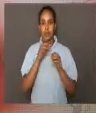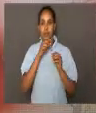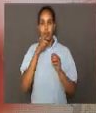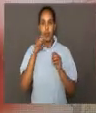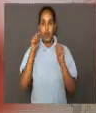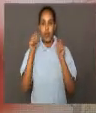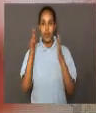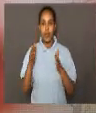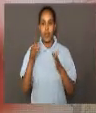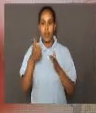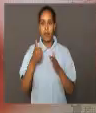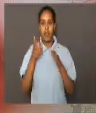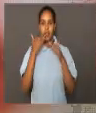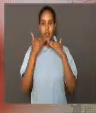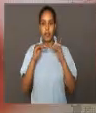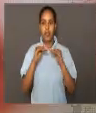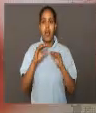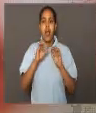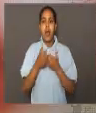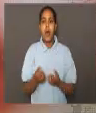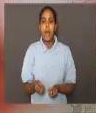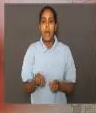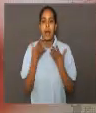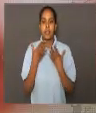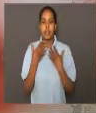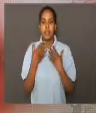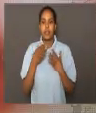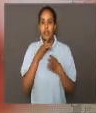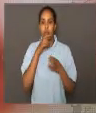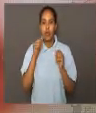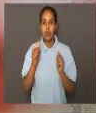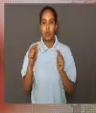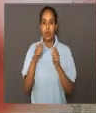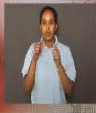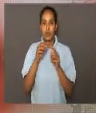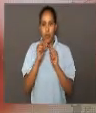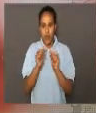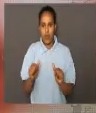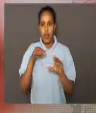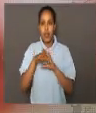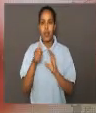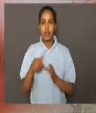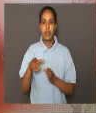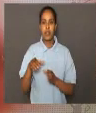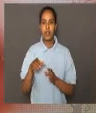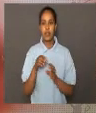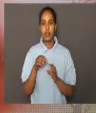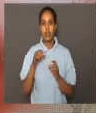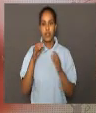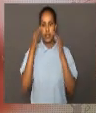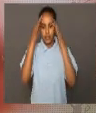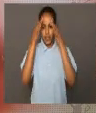Solubility is a measure of how much solute will dissolve in a solvent at a